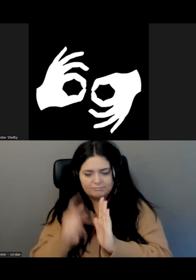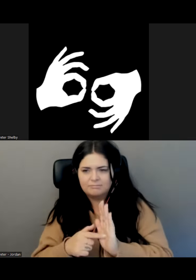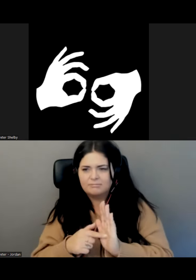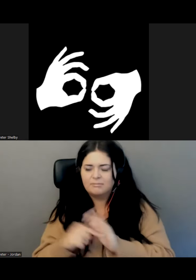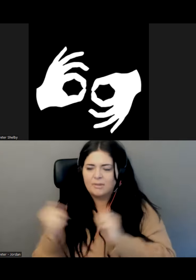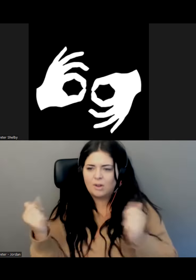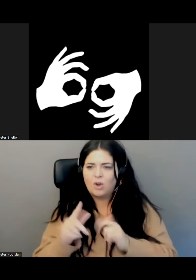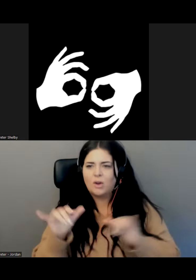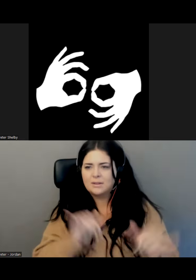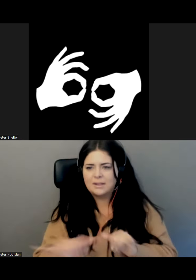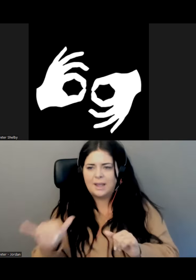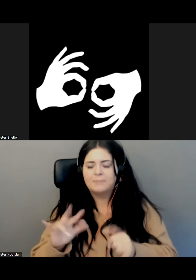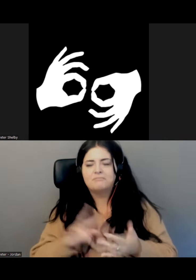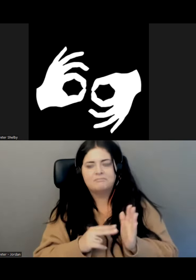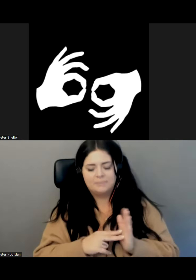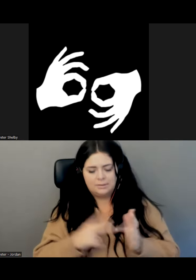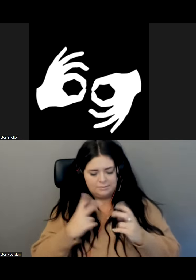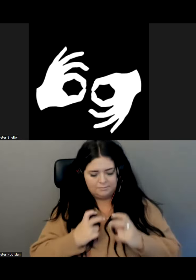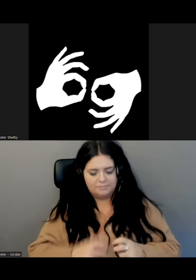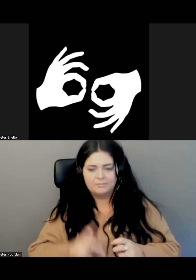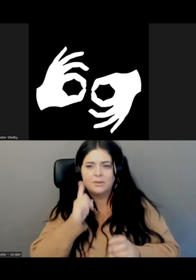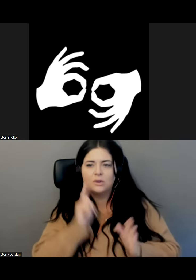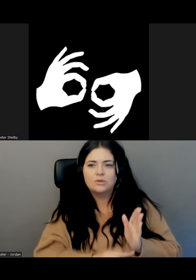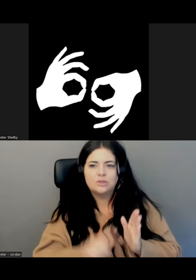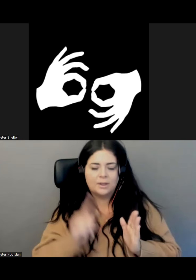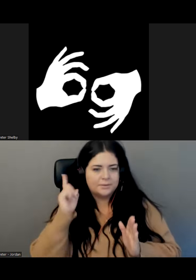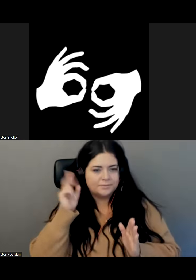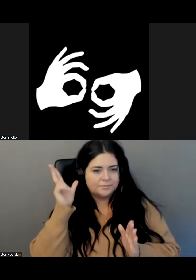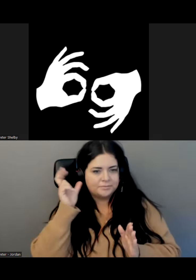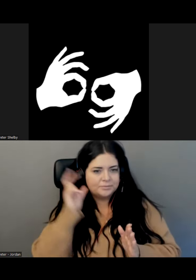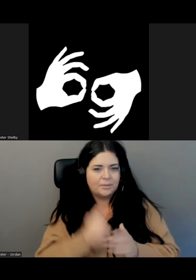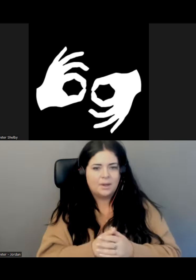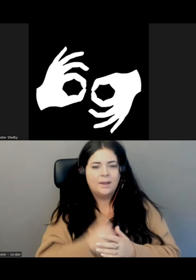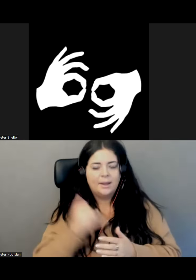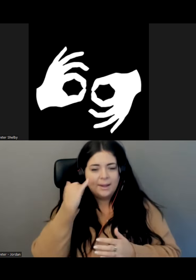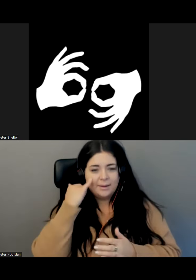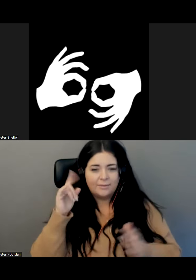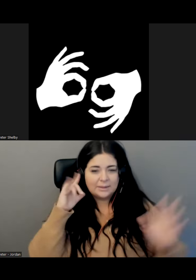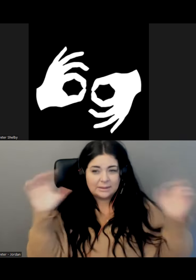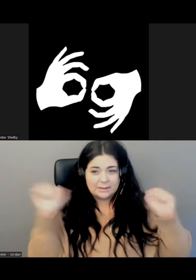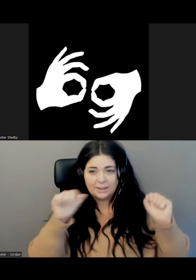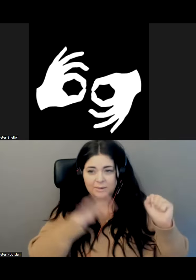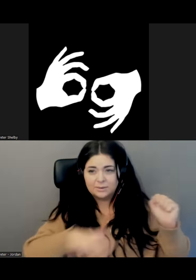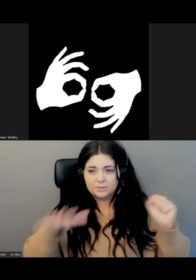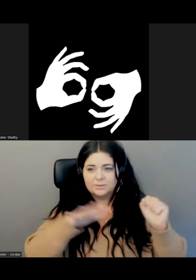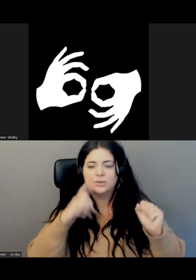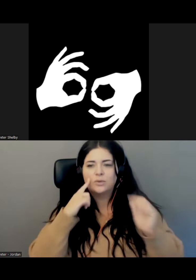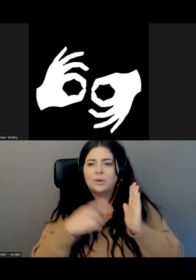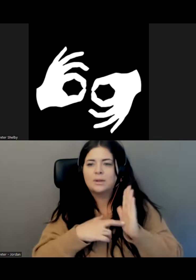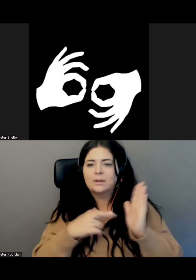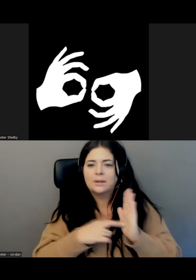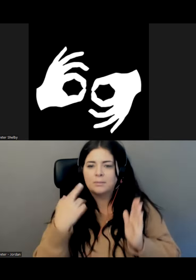to have your hearing assessed. Difficulty hearing in noisy situations, like a